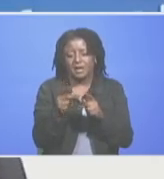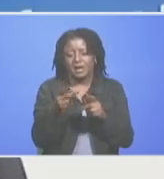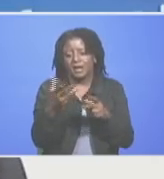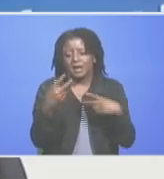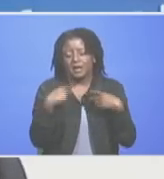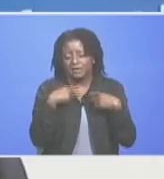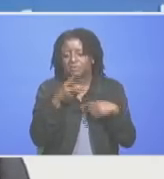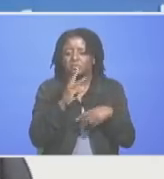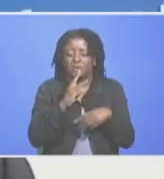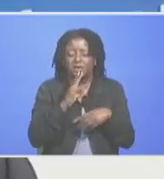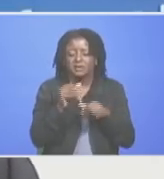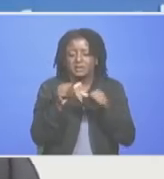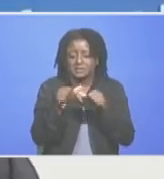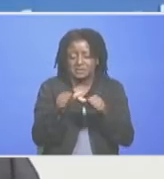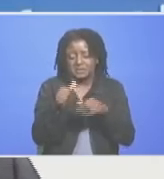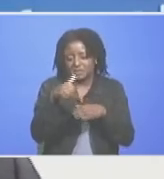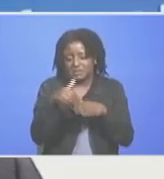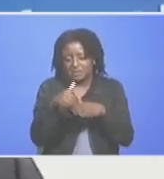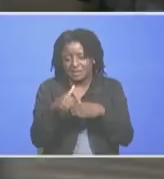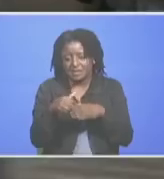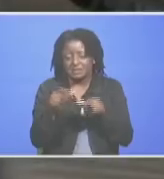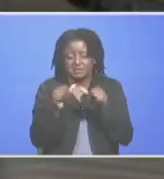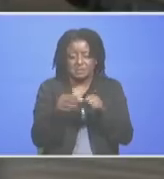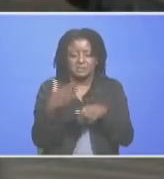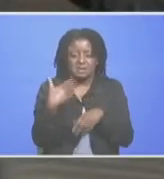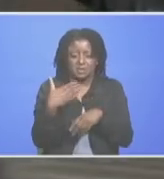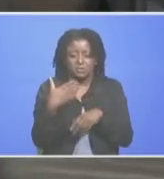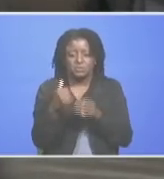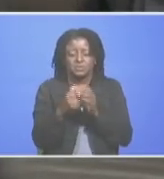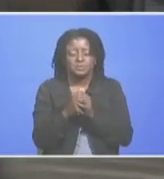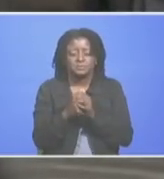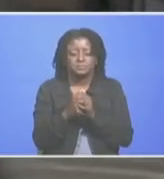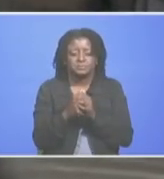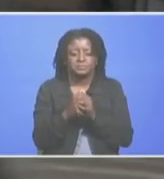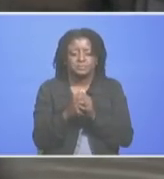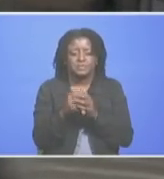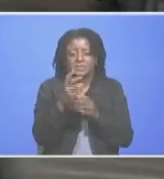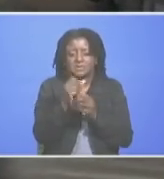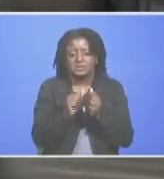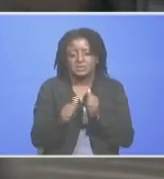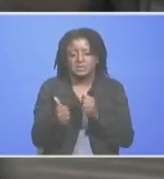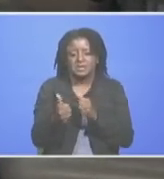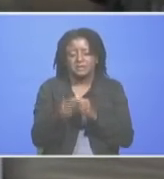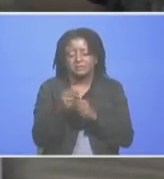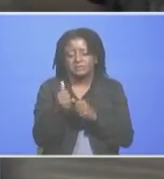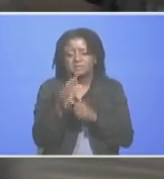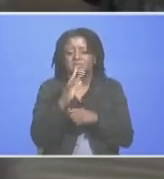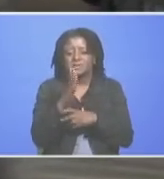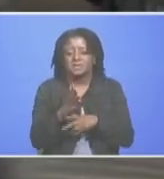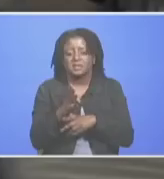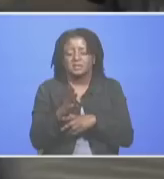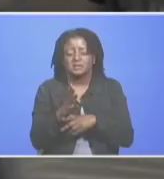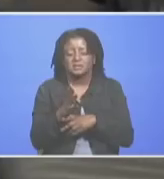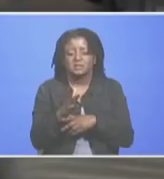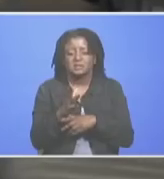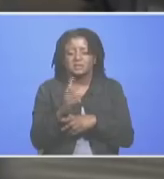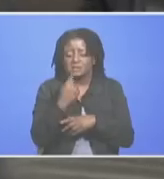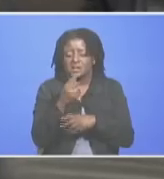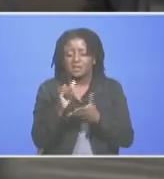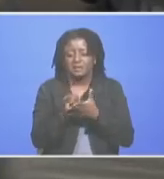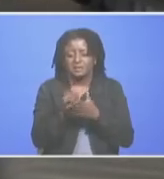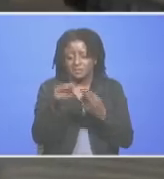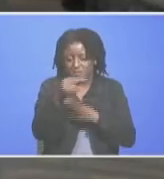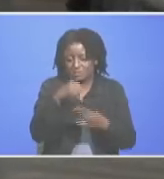hydrated, they stay indoors and keep as cool as possible. Well, several speakers addressing the event insisted that hurricane